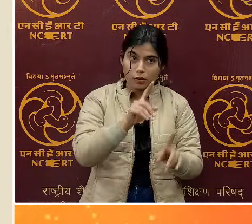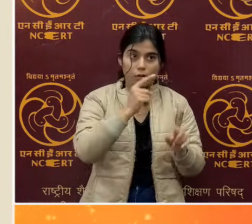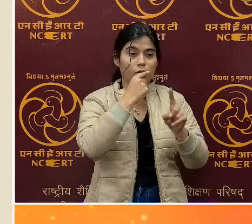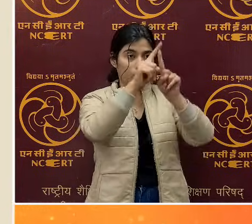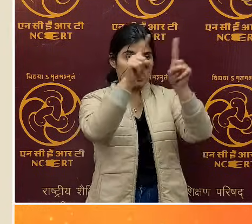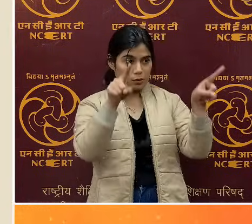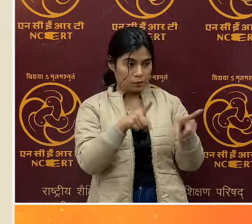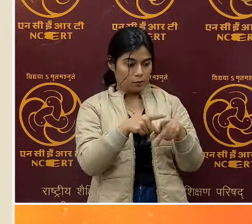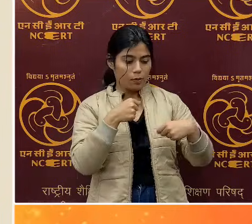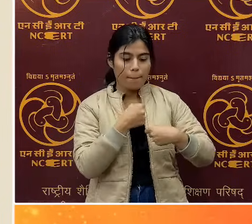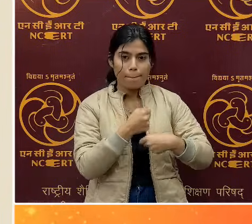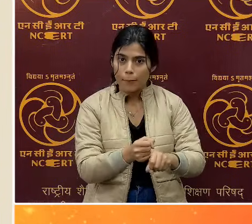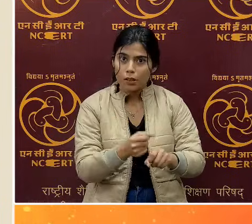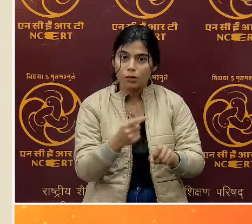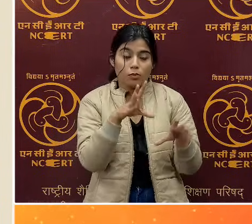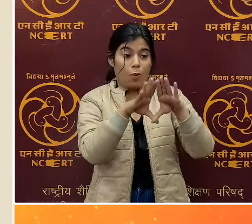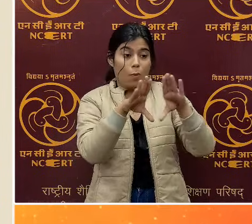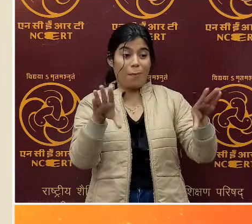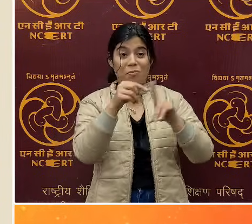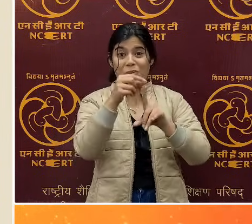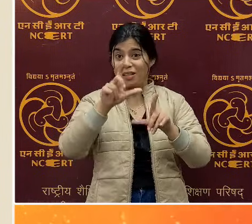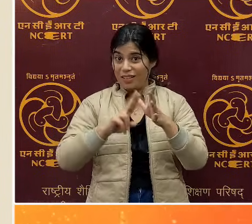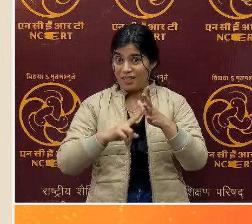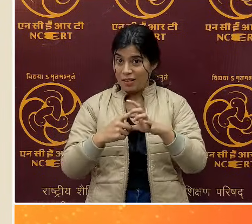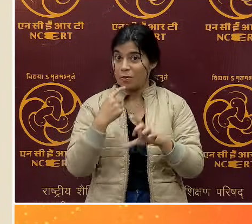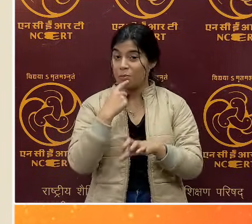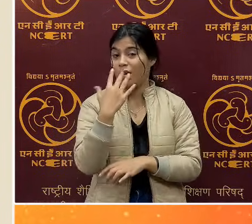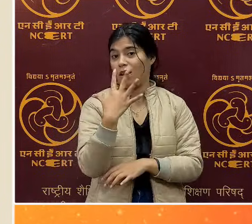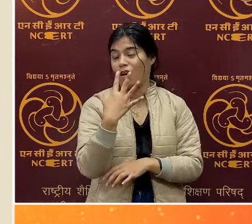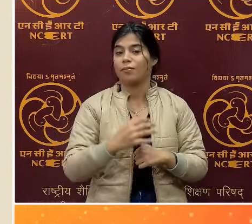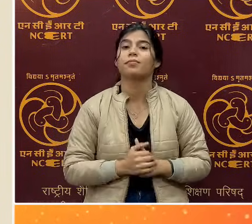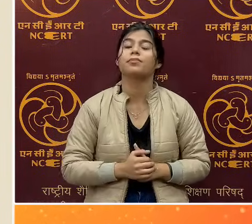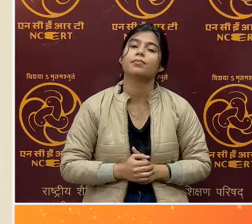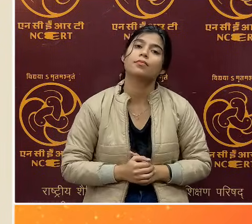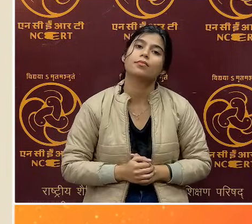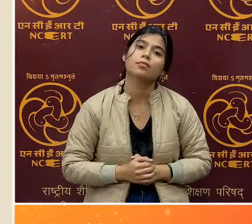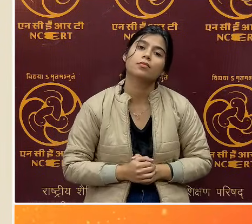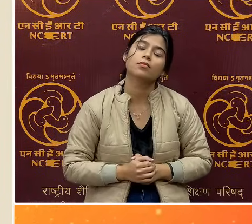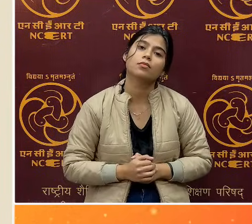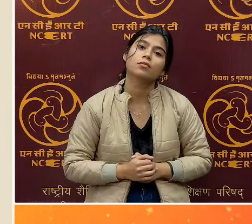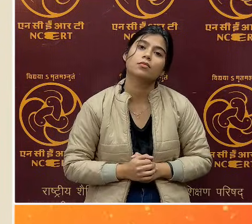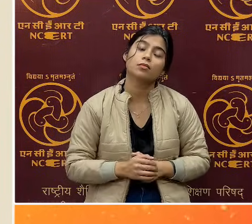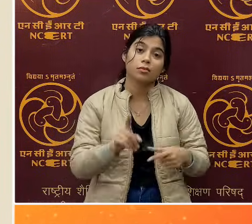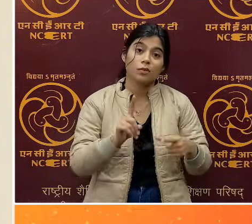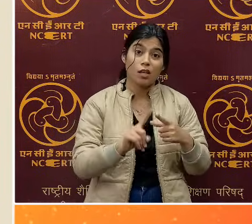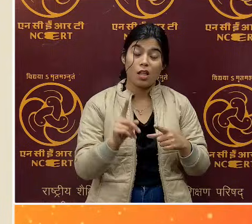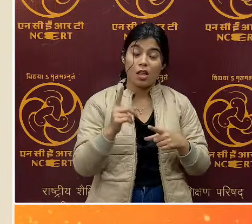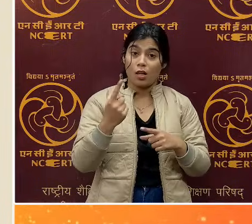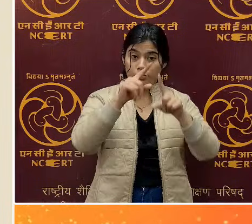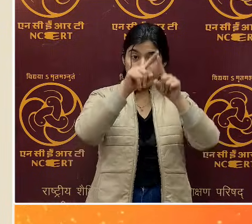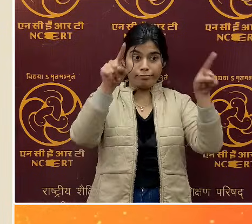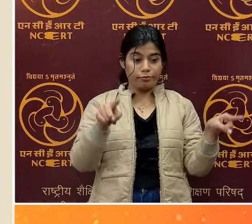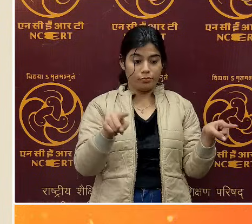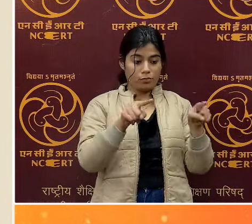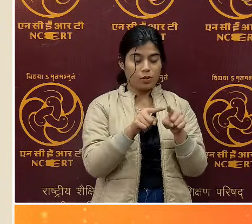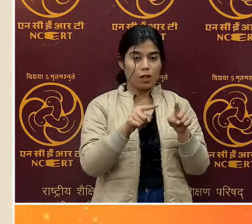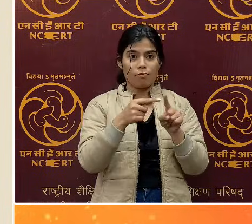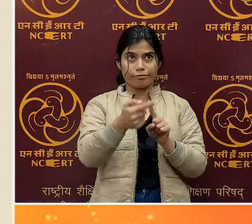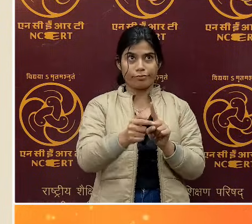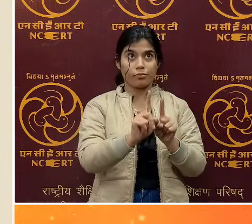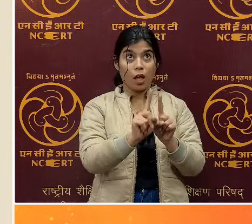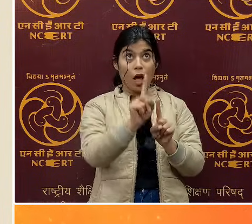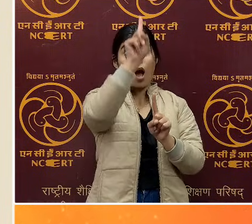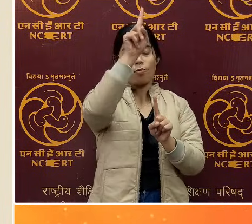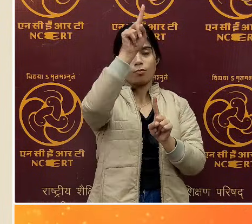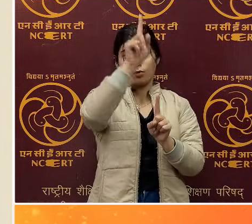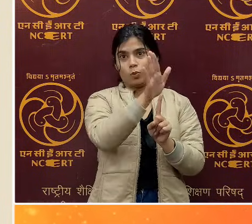formed by a plane mirror. Now if we see the first point, it says that the image is always upright.